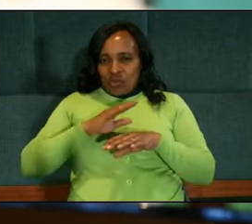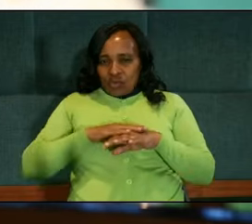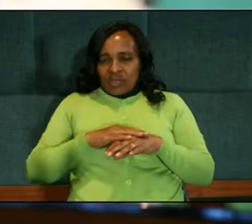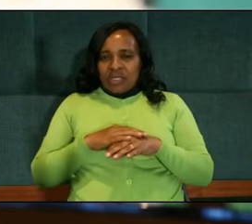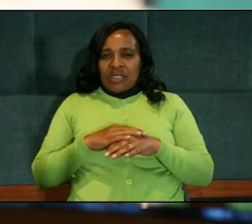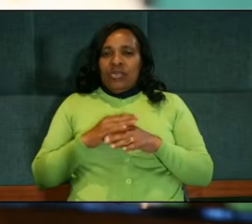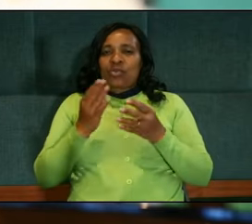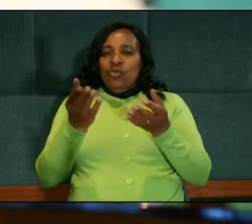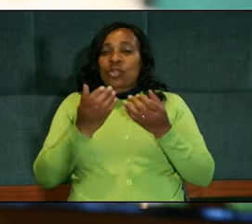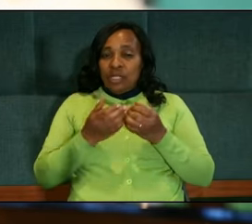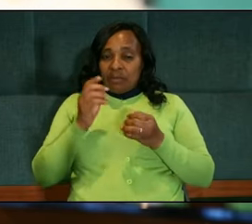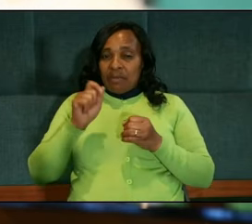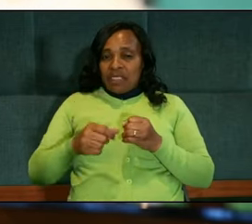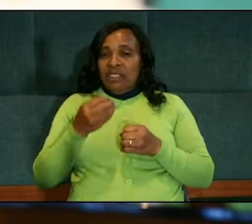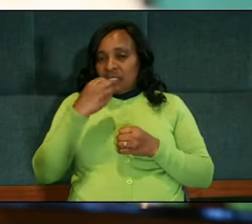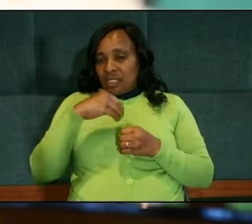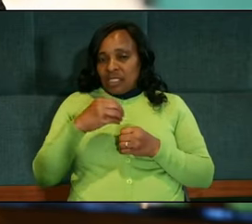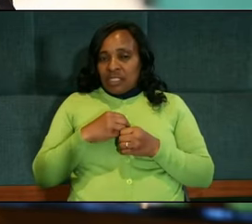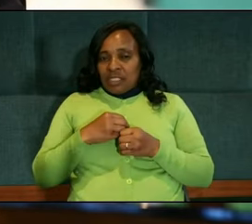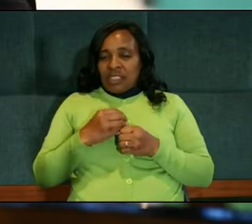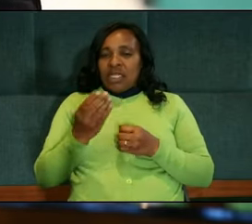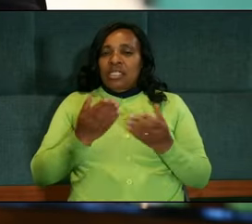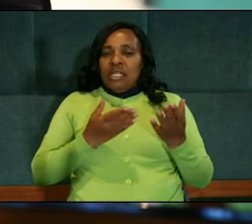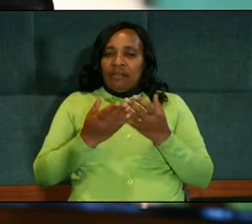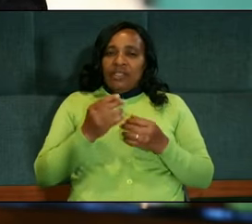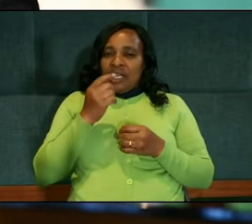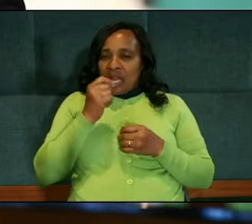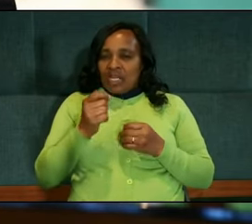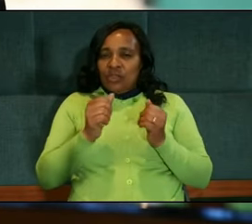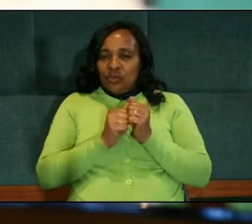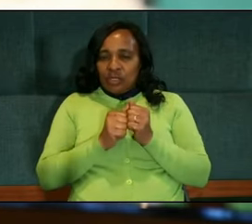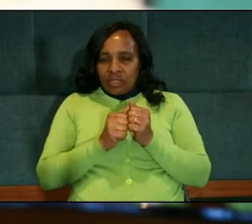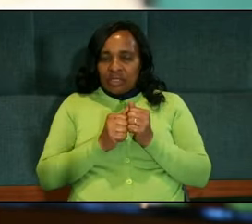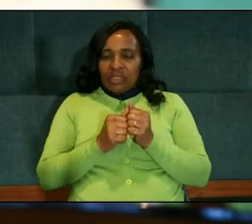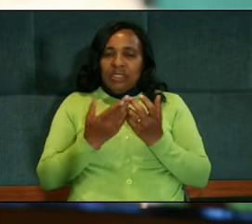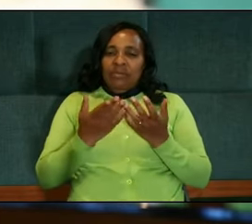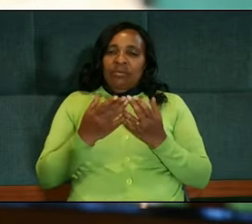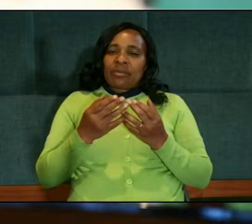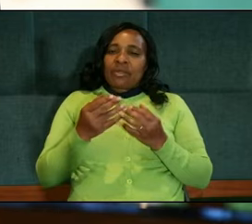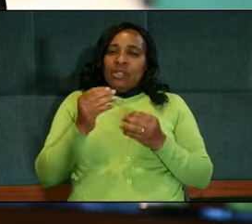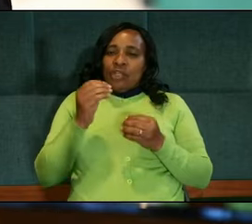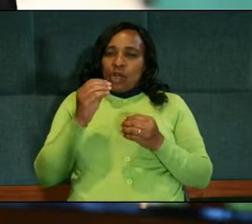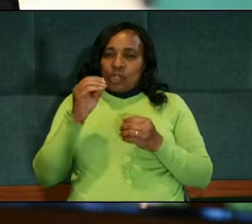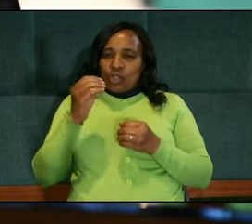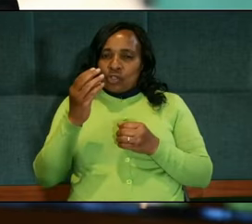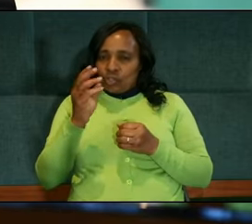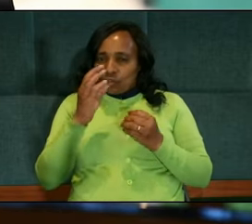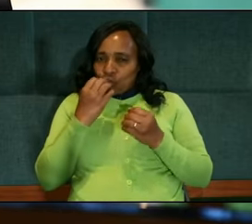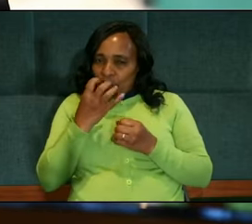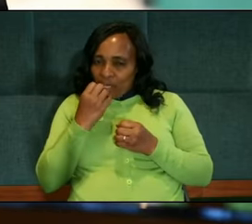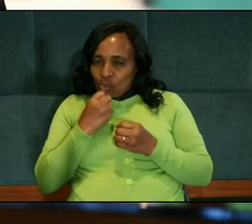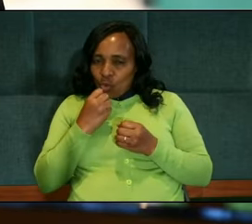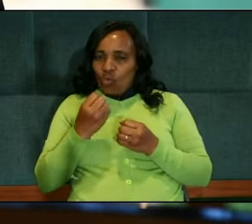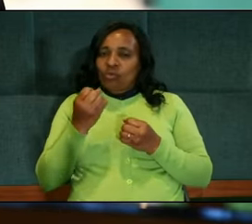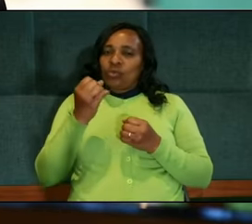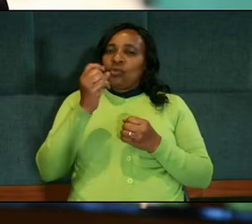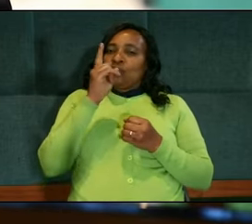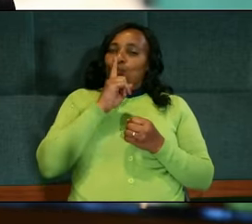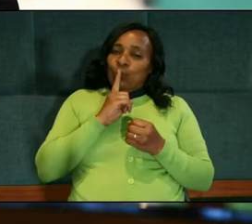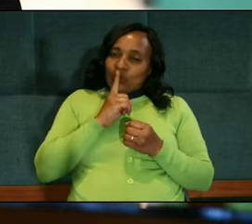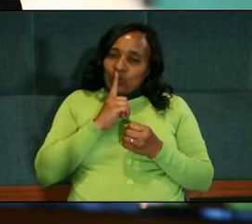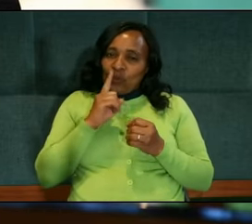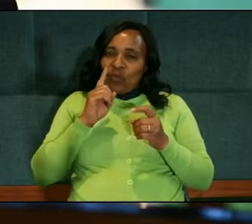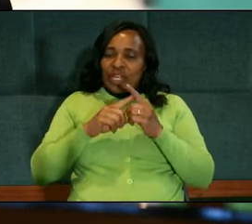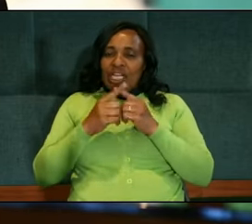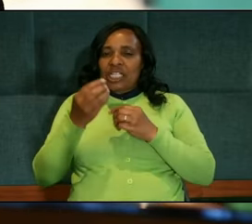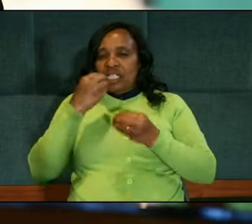said. You need to eat. She served rice with tomato stew. It was delicious. After eating, Elliot got into a